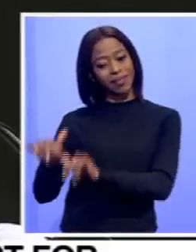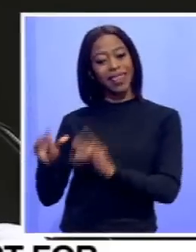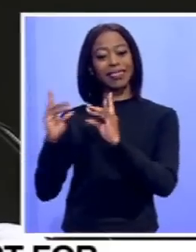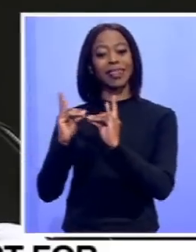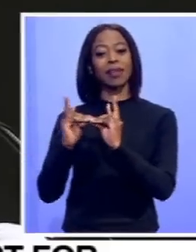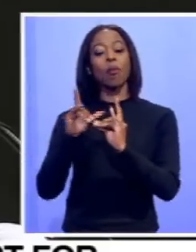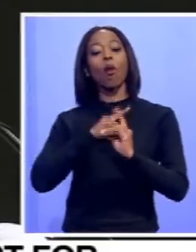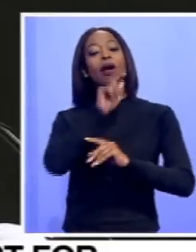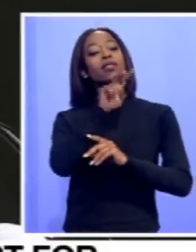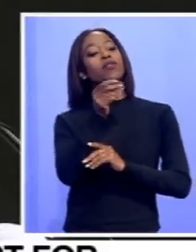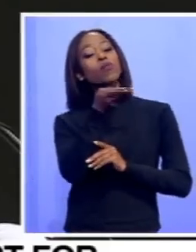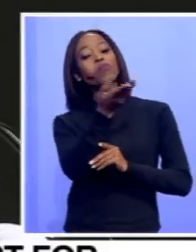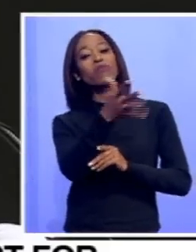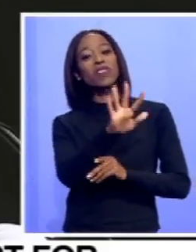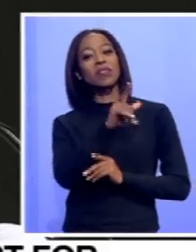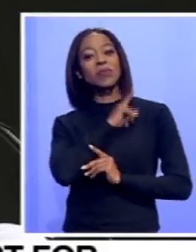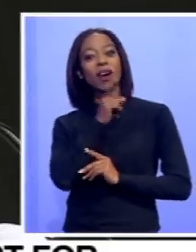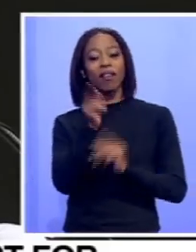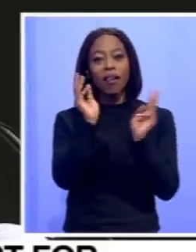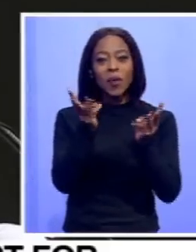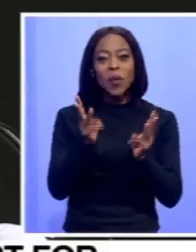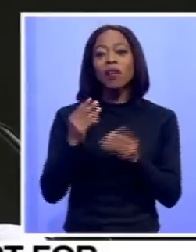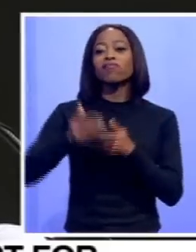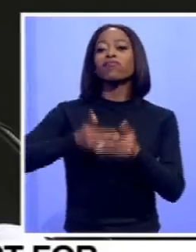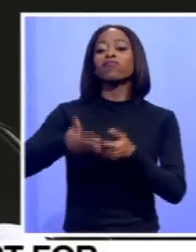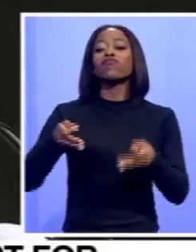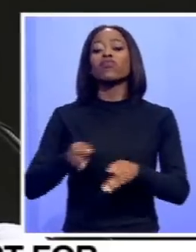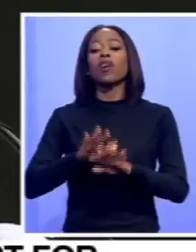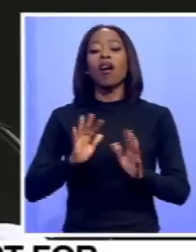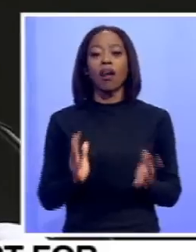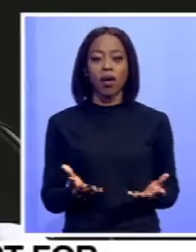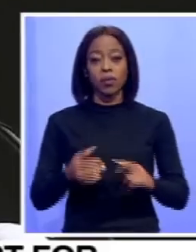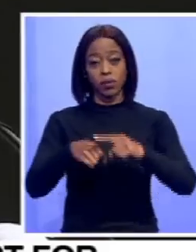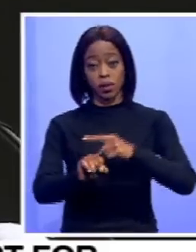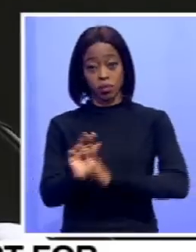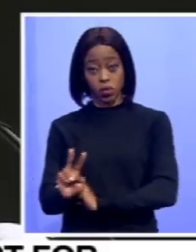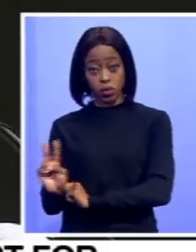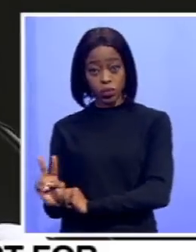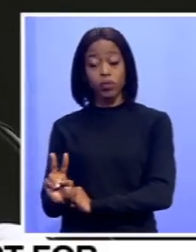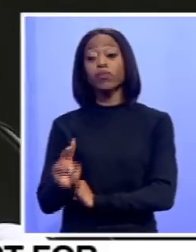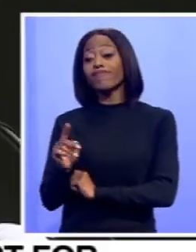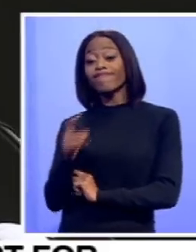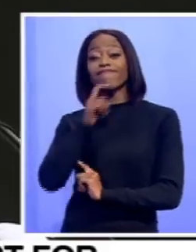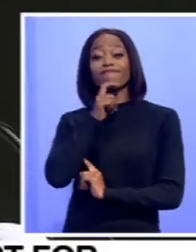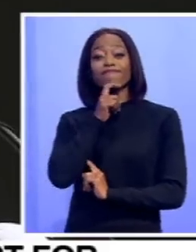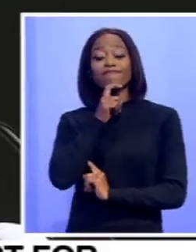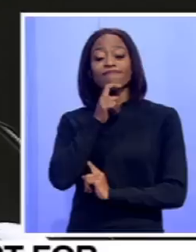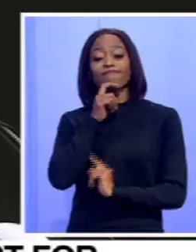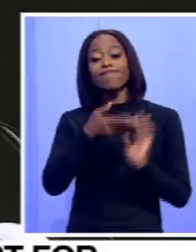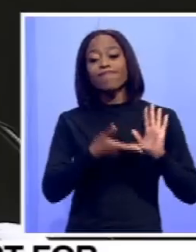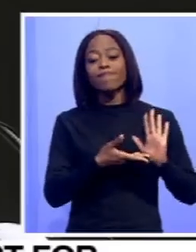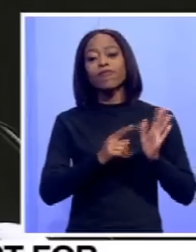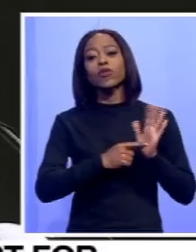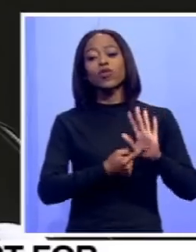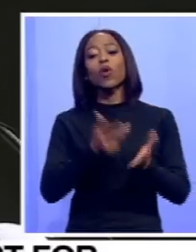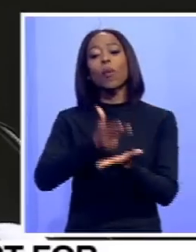had been erected to televise the funeral proceedings. Sub 22. He then utilized the map to indicate where the allocated